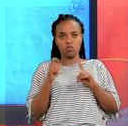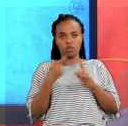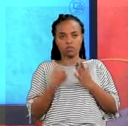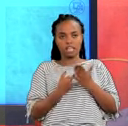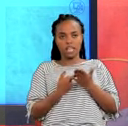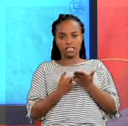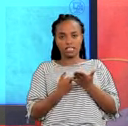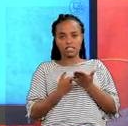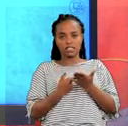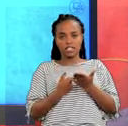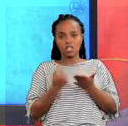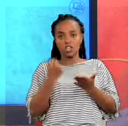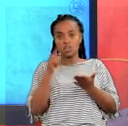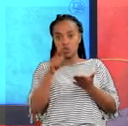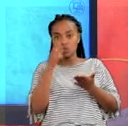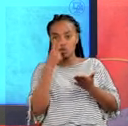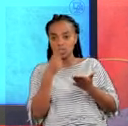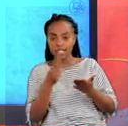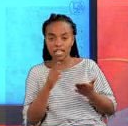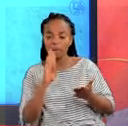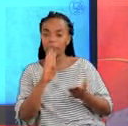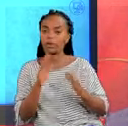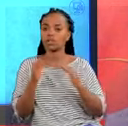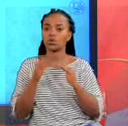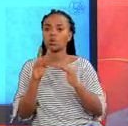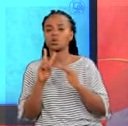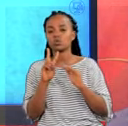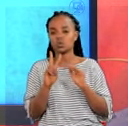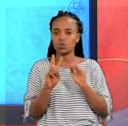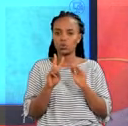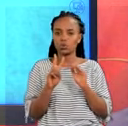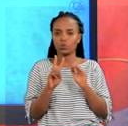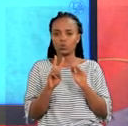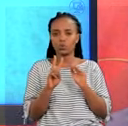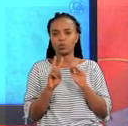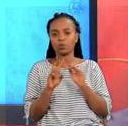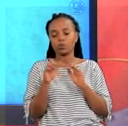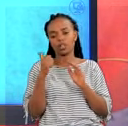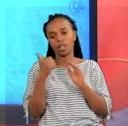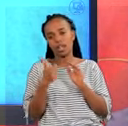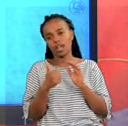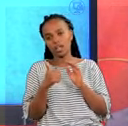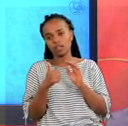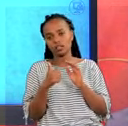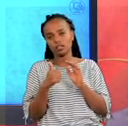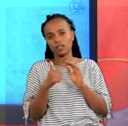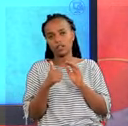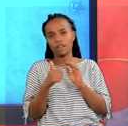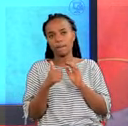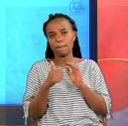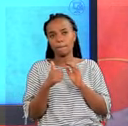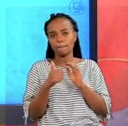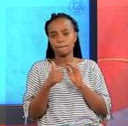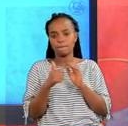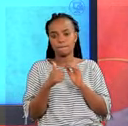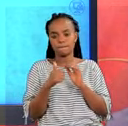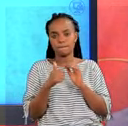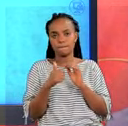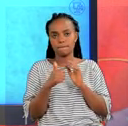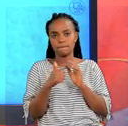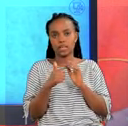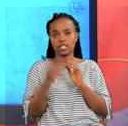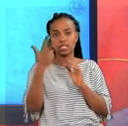this, you can see b is 2. A, this is